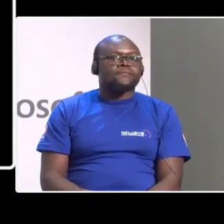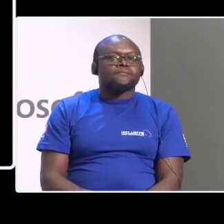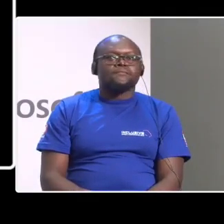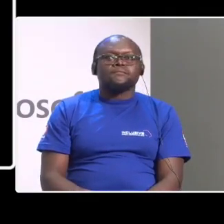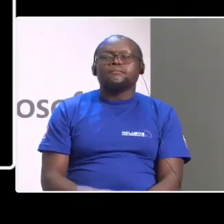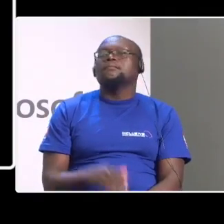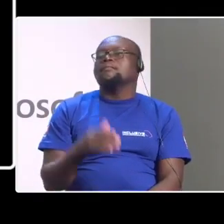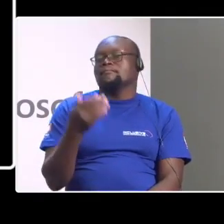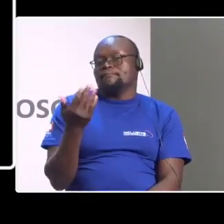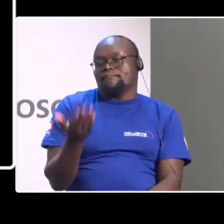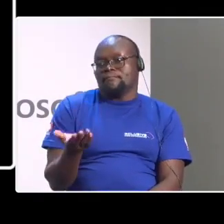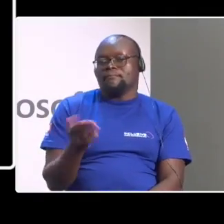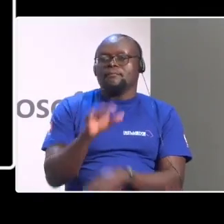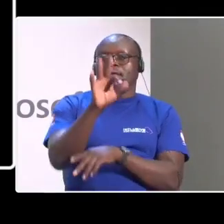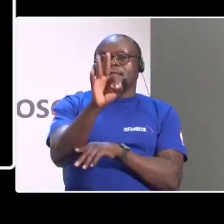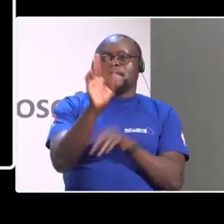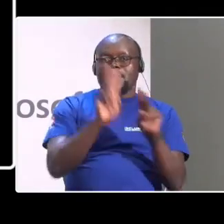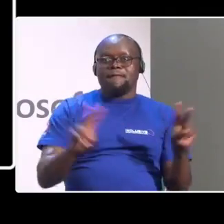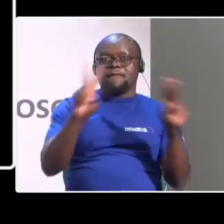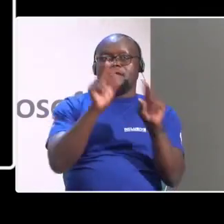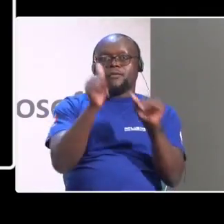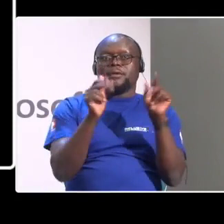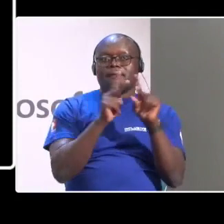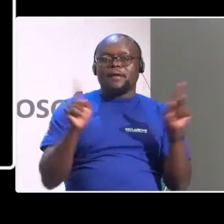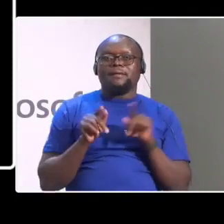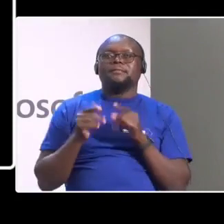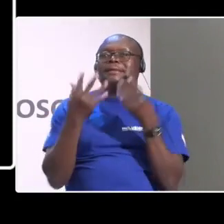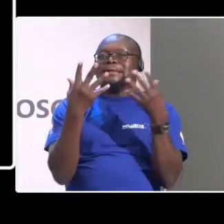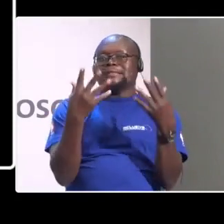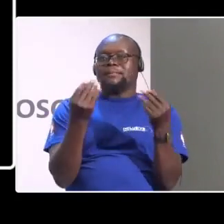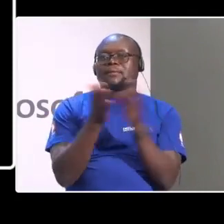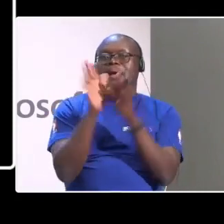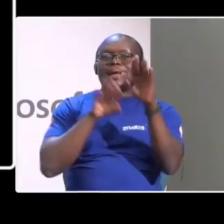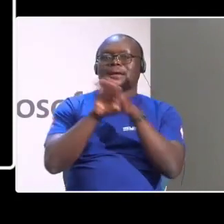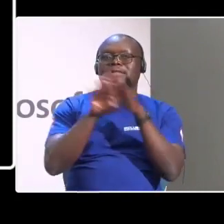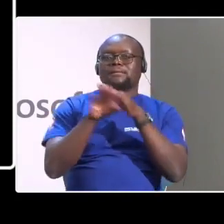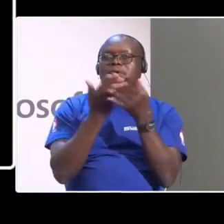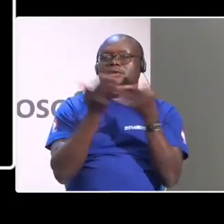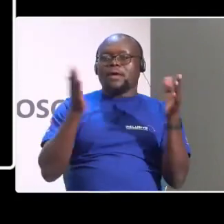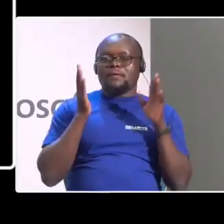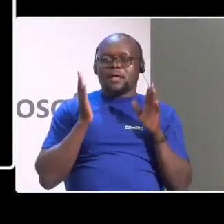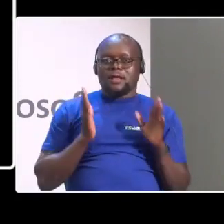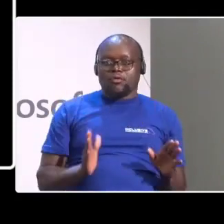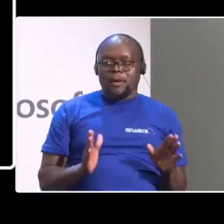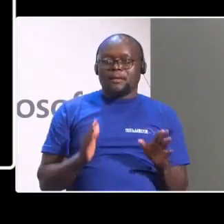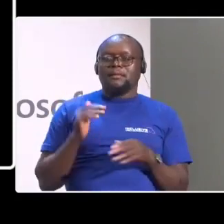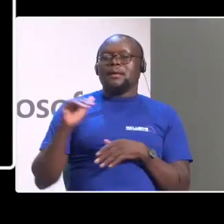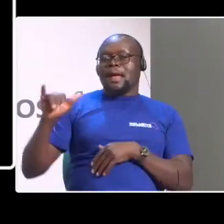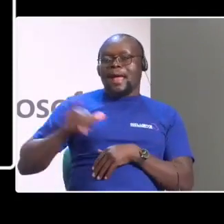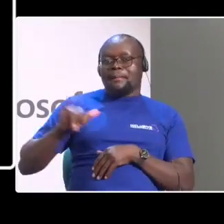So there we are. It's 3 values which are very simple and accessible to every human being.